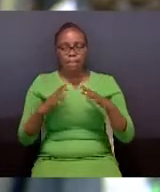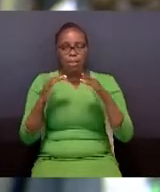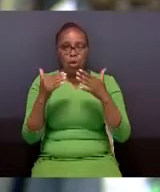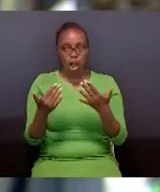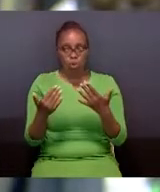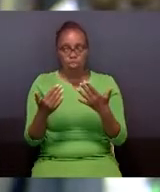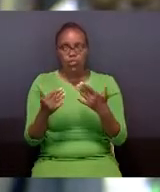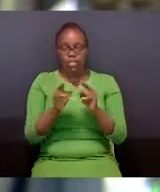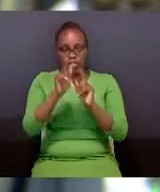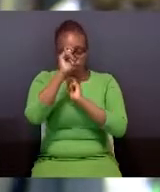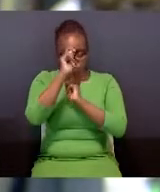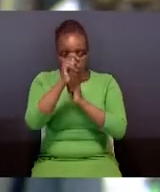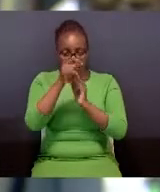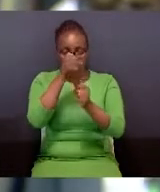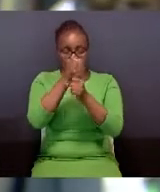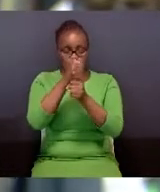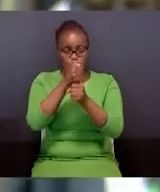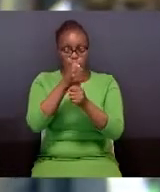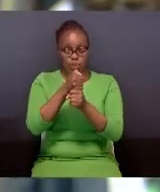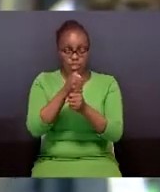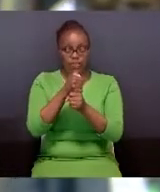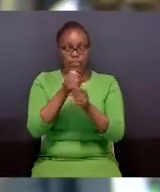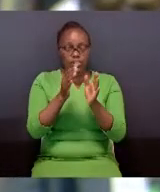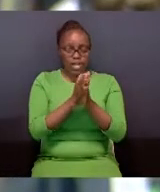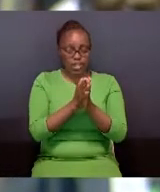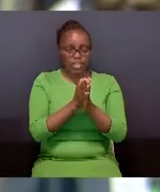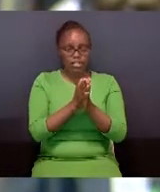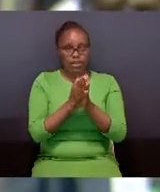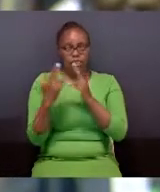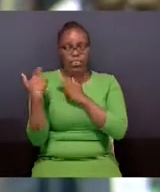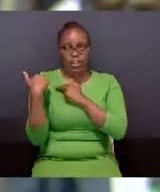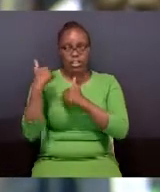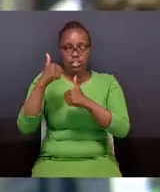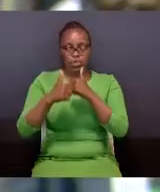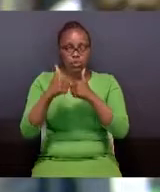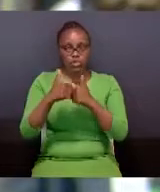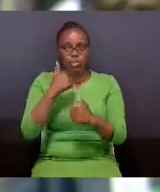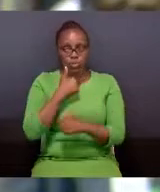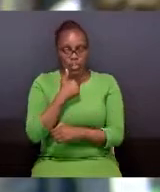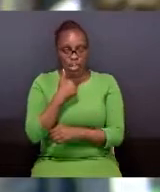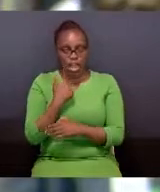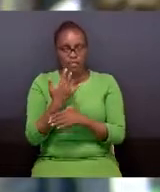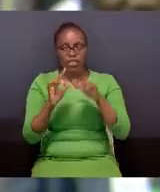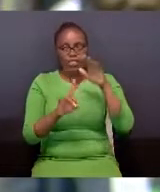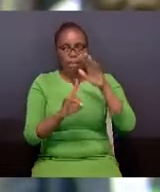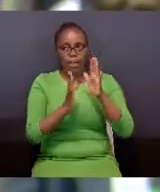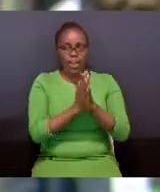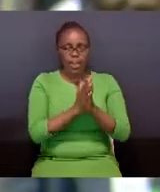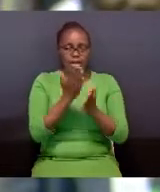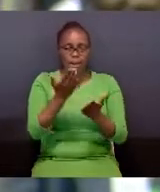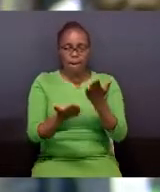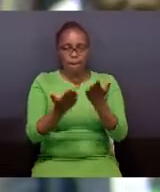or respect COVID measures, and they are contributing factor that we had lesser deaths probably,